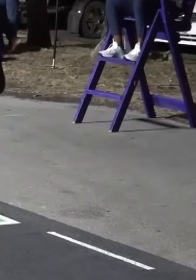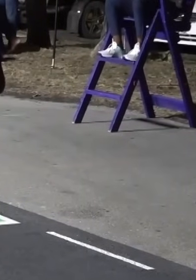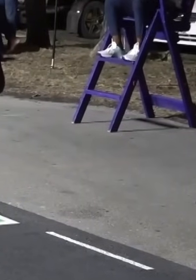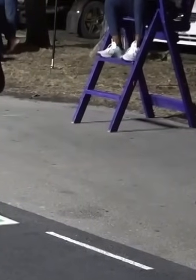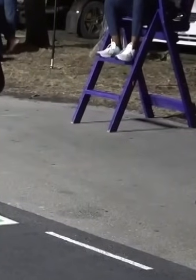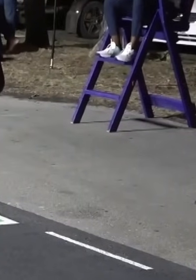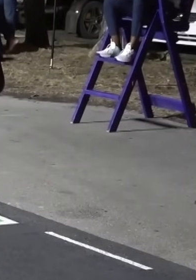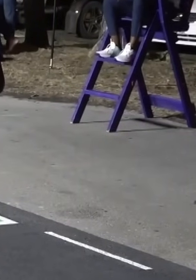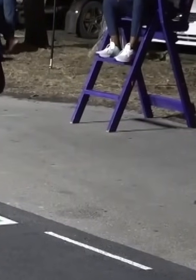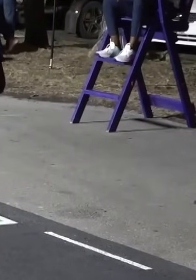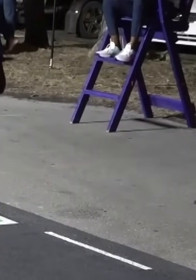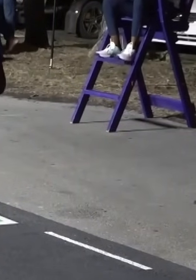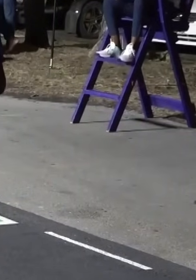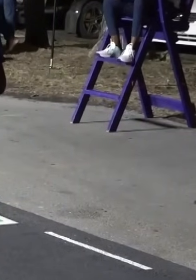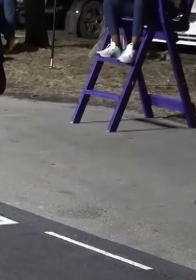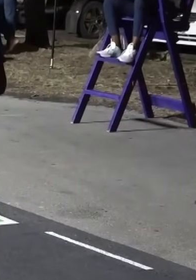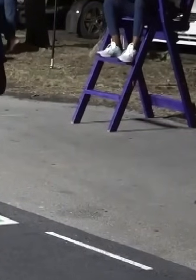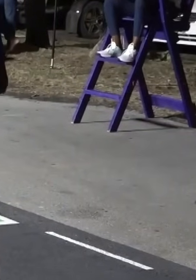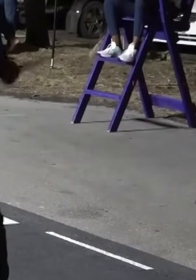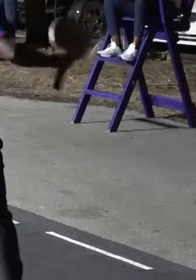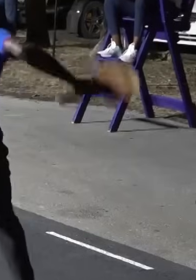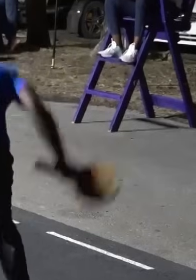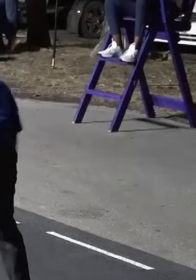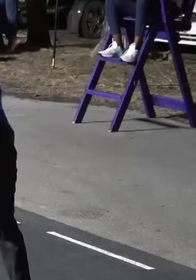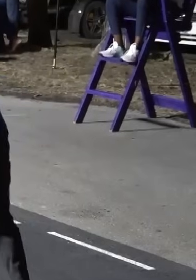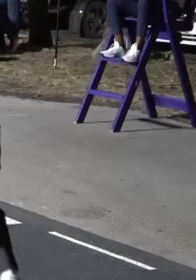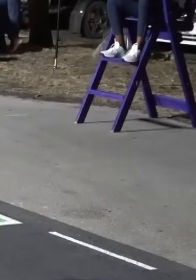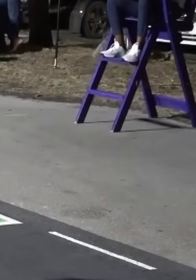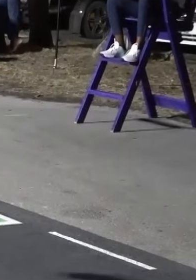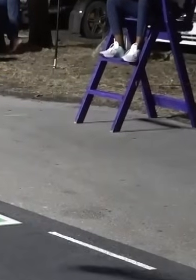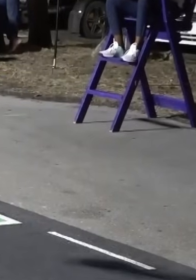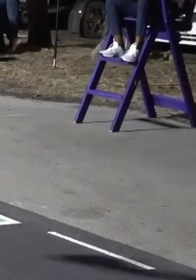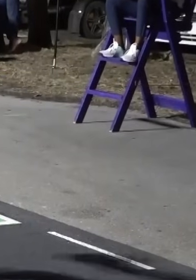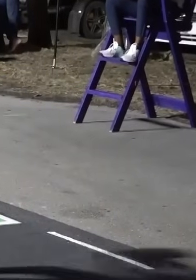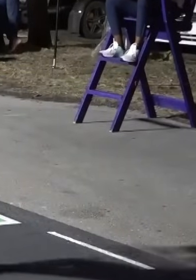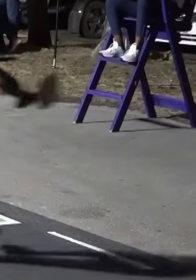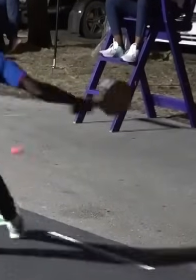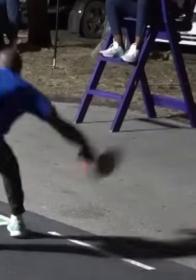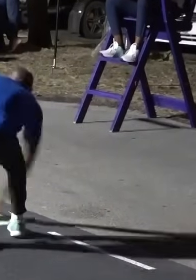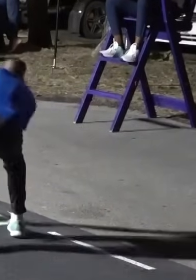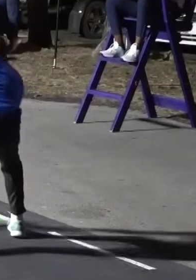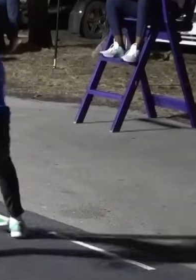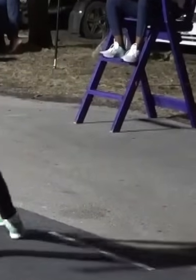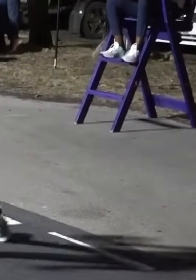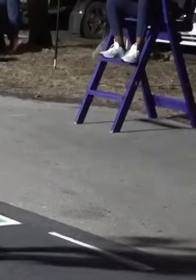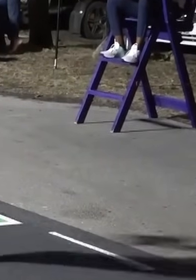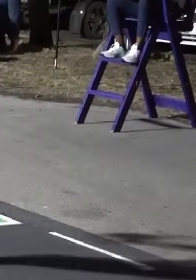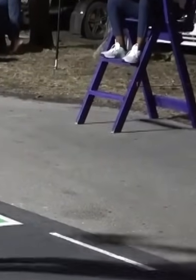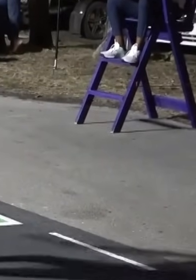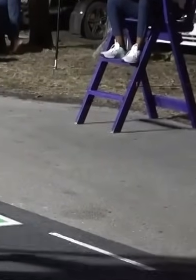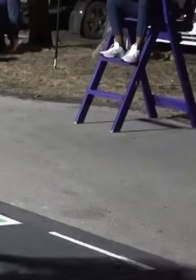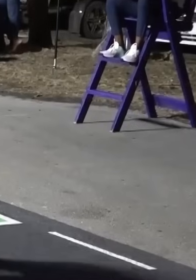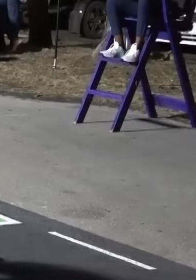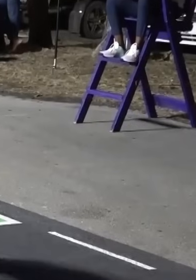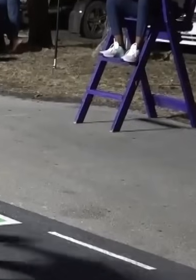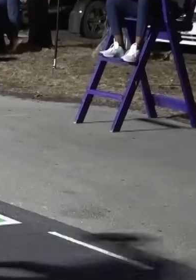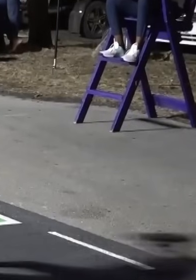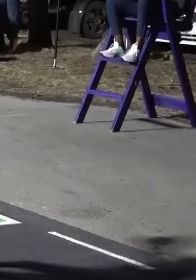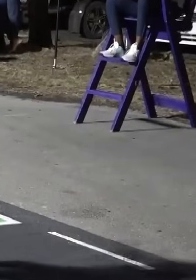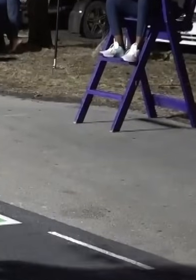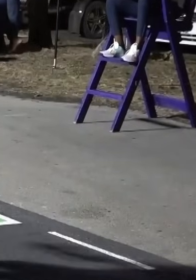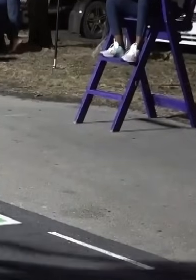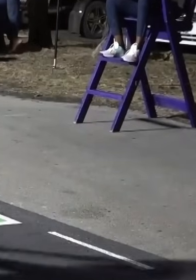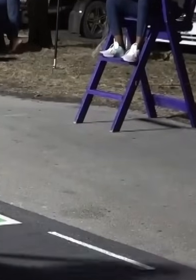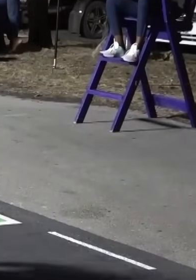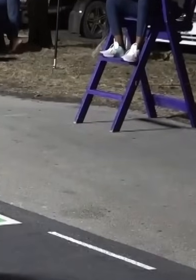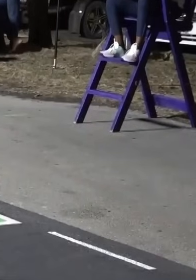between Christopher Griffith back in the camera and Winslow Burkitt. Early days in the contest, Burkitt putting